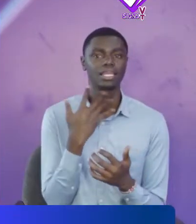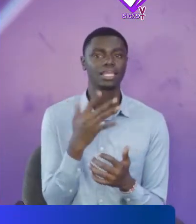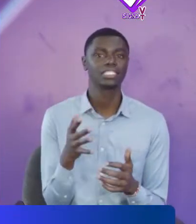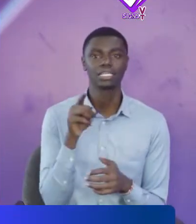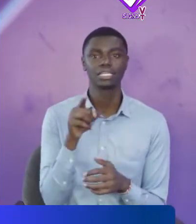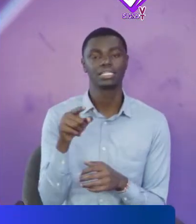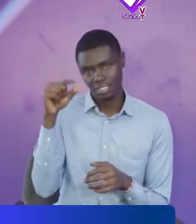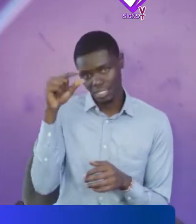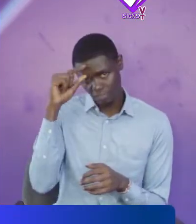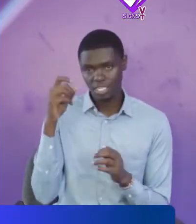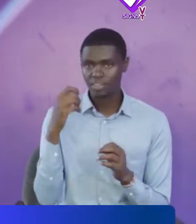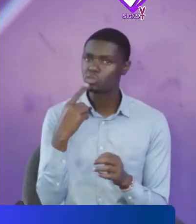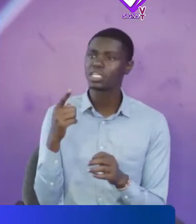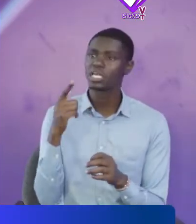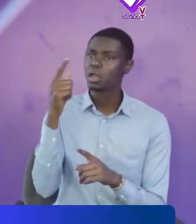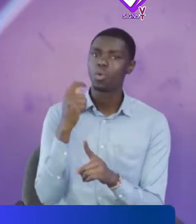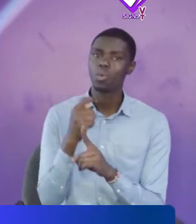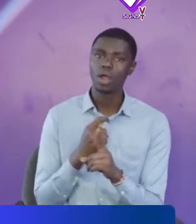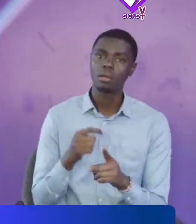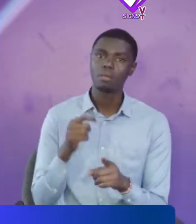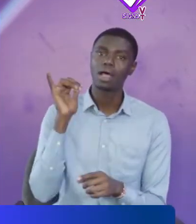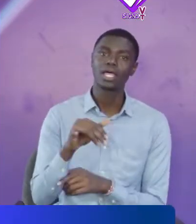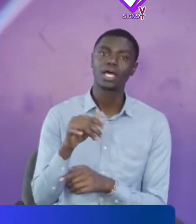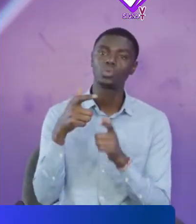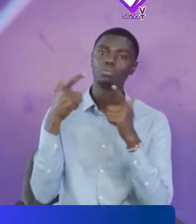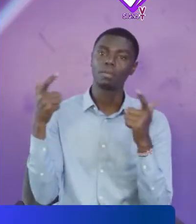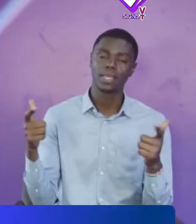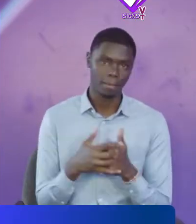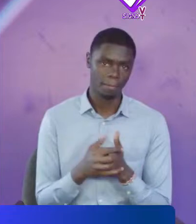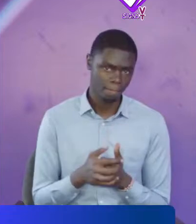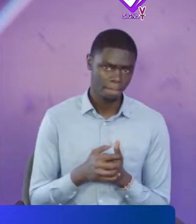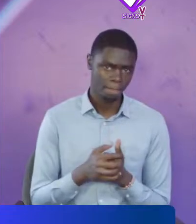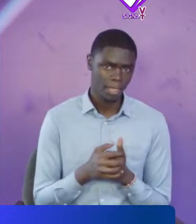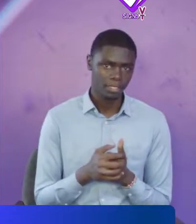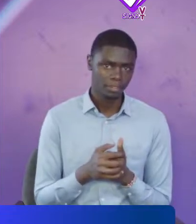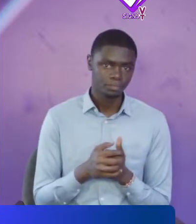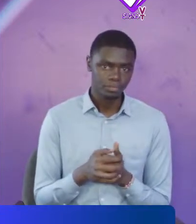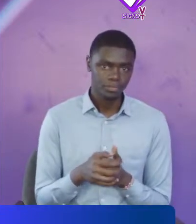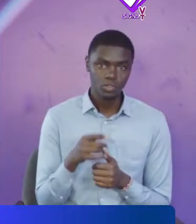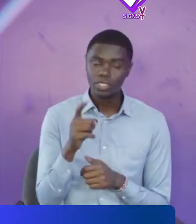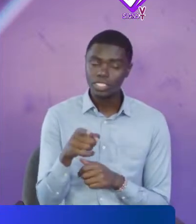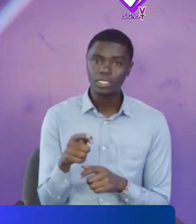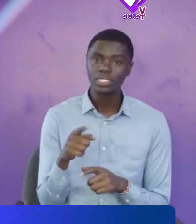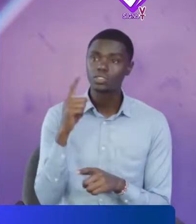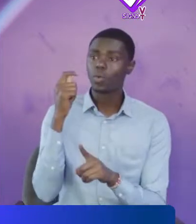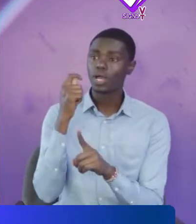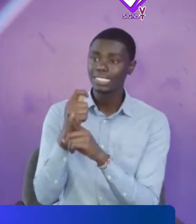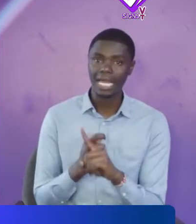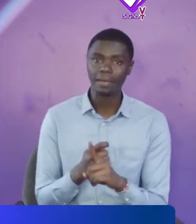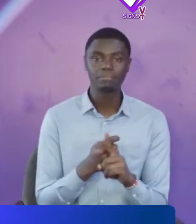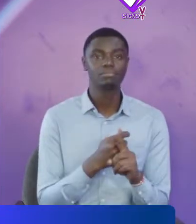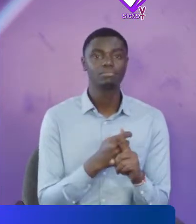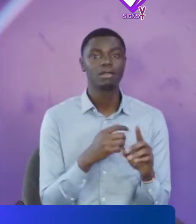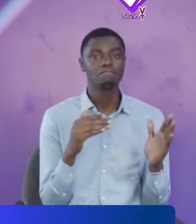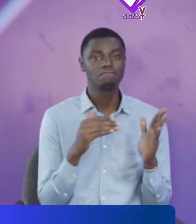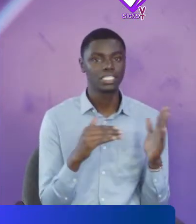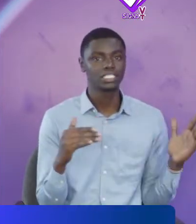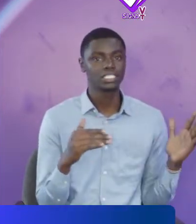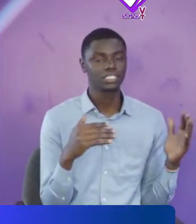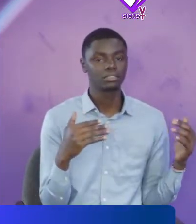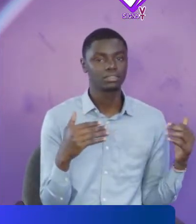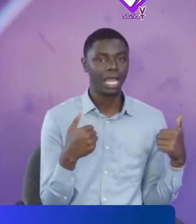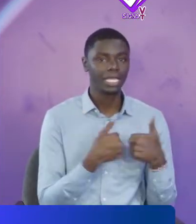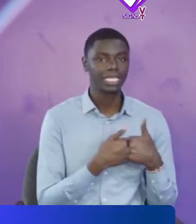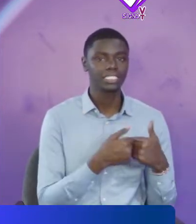say one term, that will be bigger. So I can tell you, it boils down to one term versus two term. Though